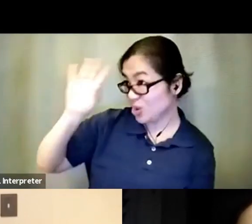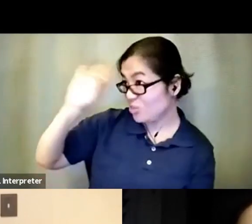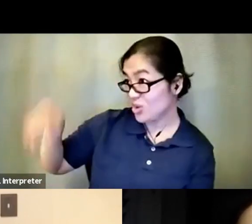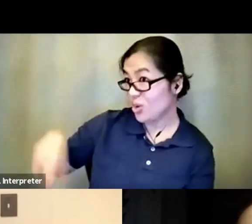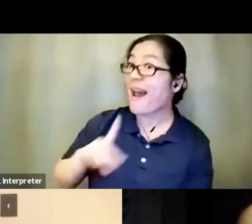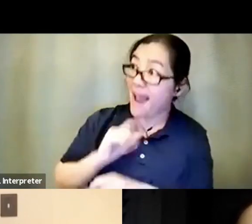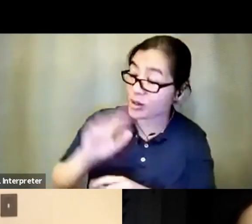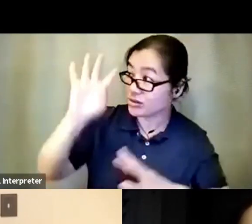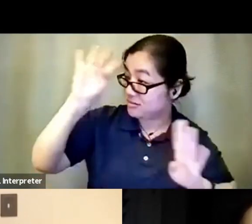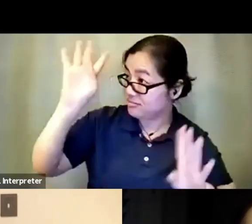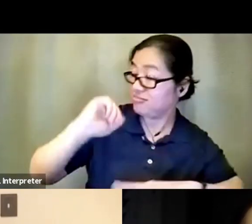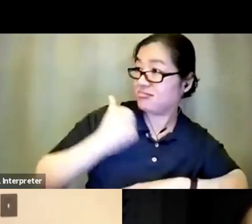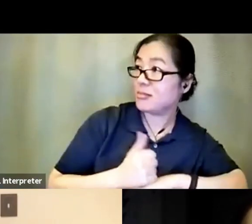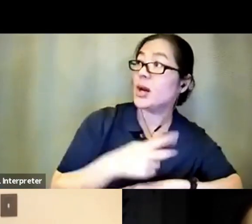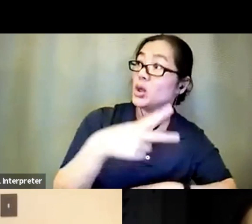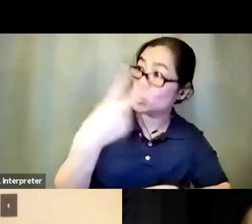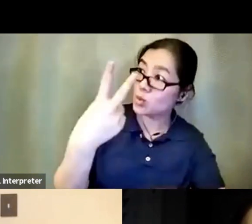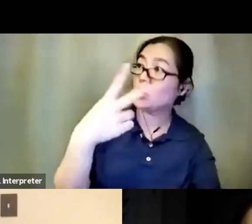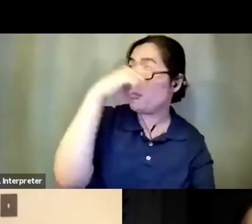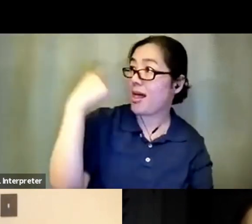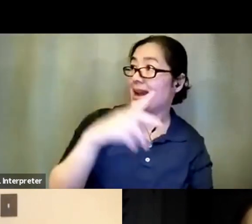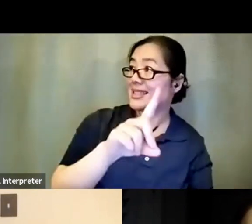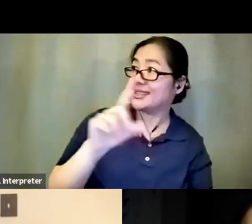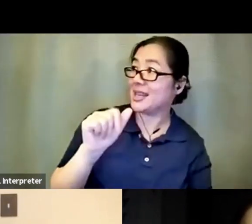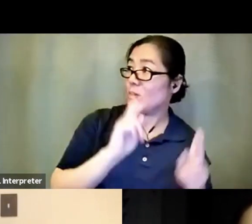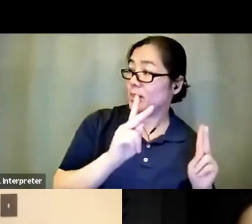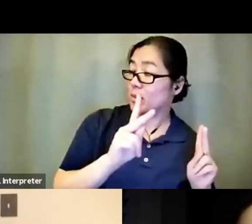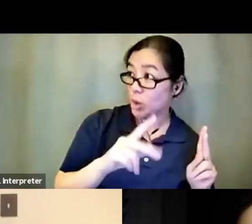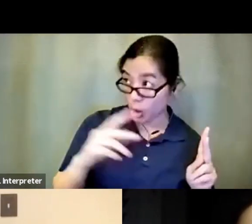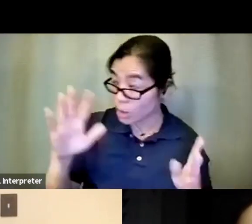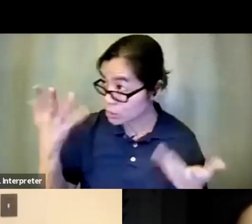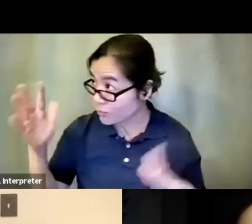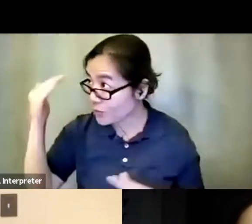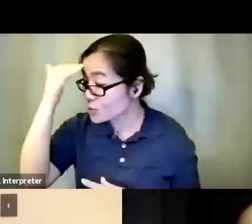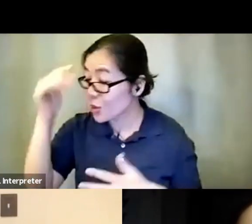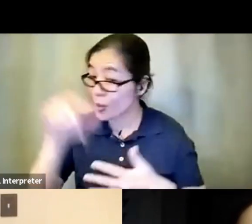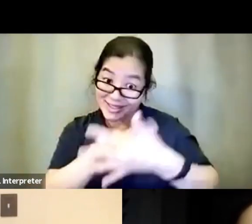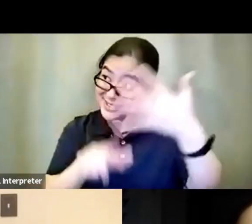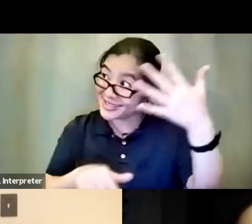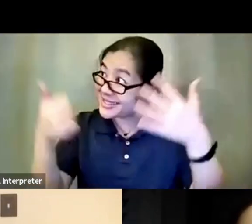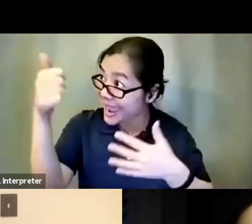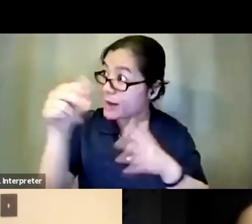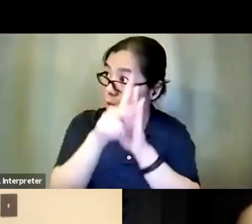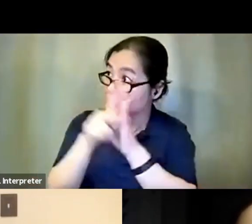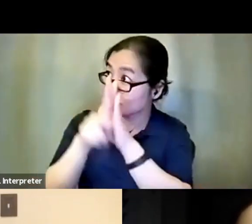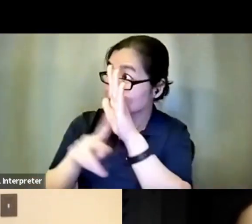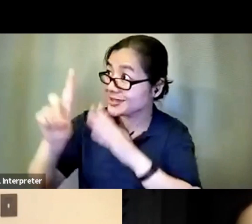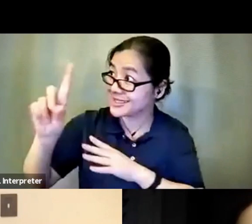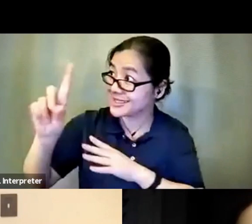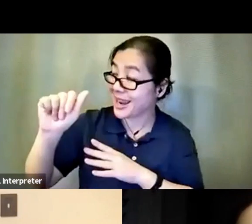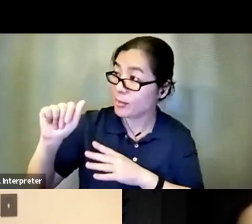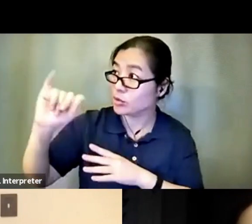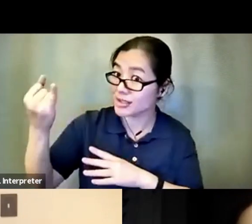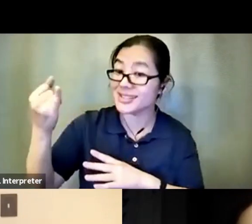by 2 Black disabled people? Do you know the 10 principles of disability justice? I find it really important for